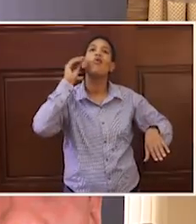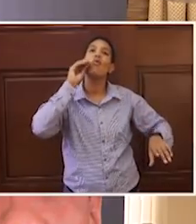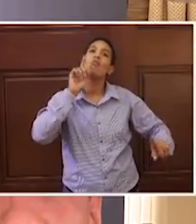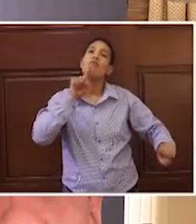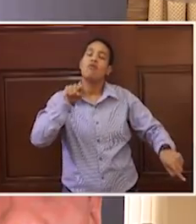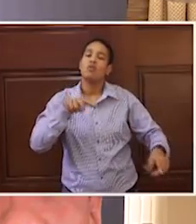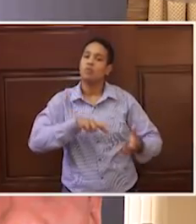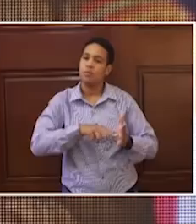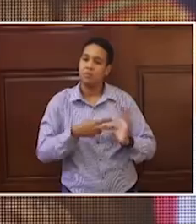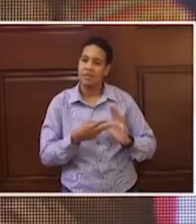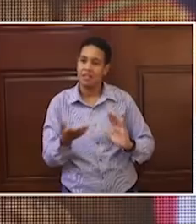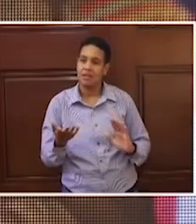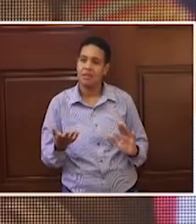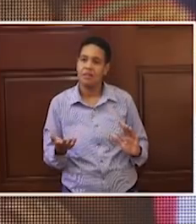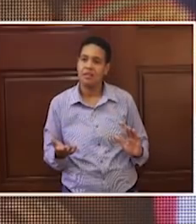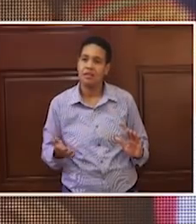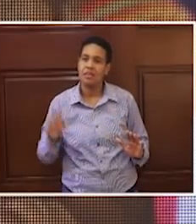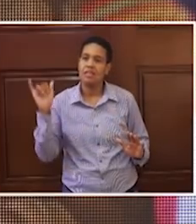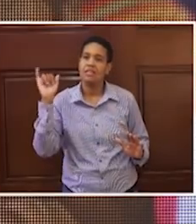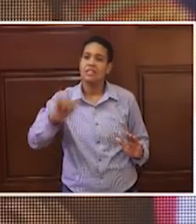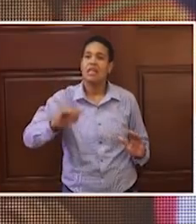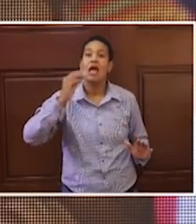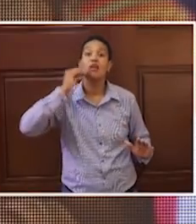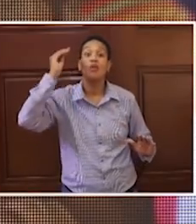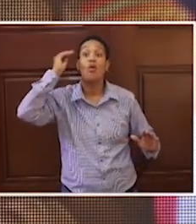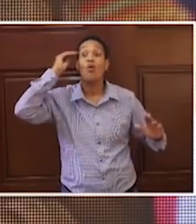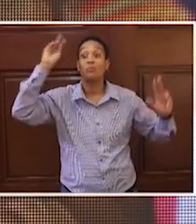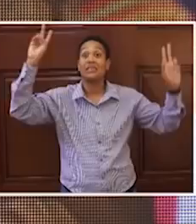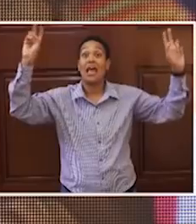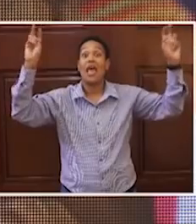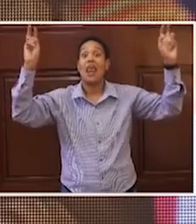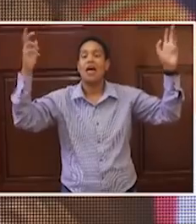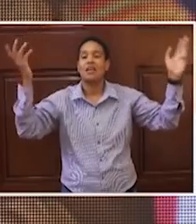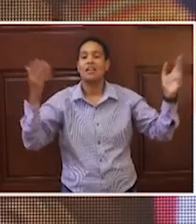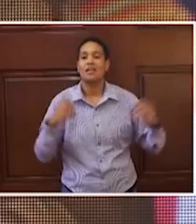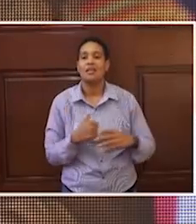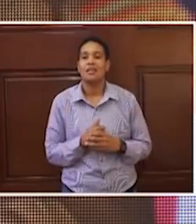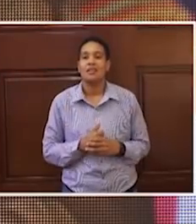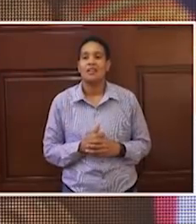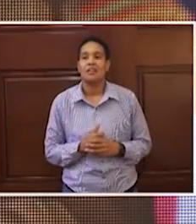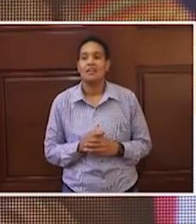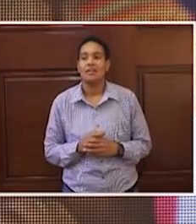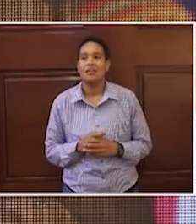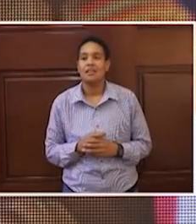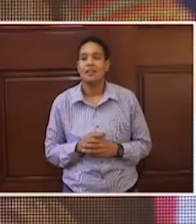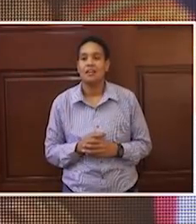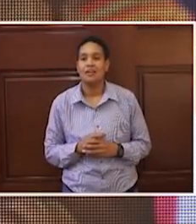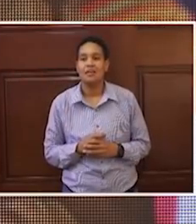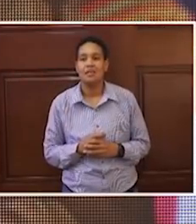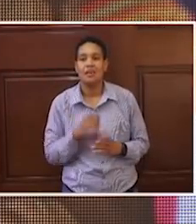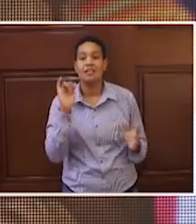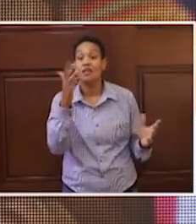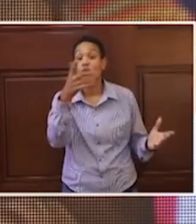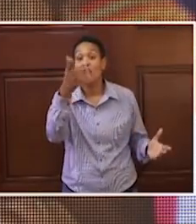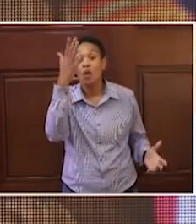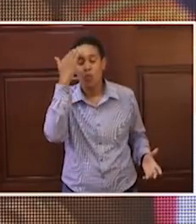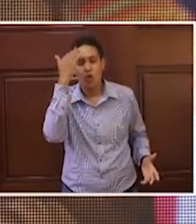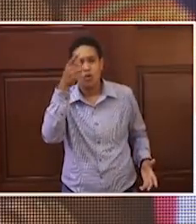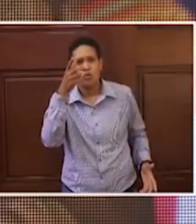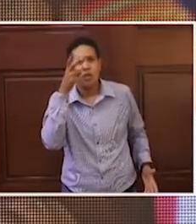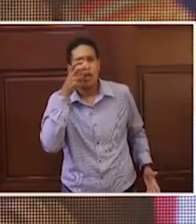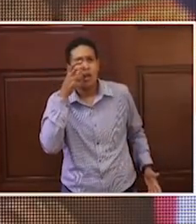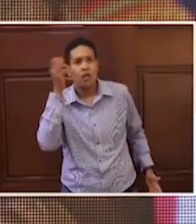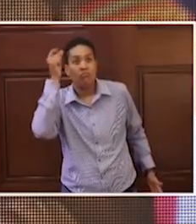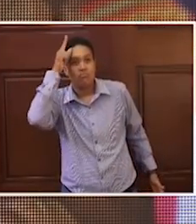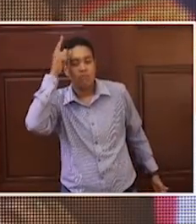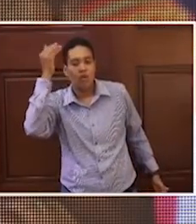home is the headline, meaning that's what I want you to hear and know.